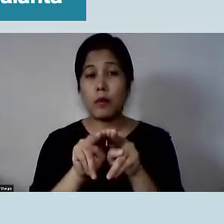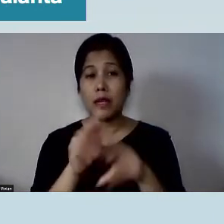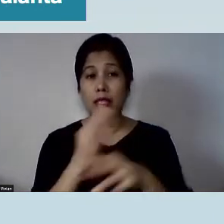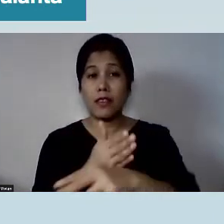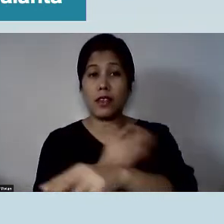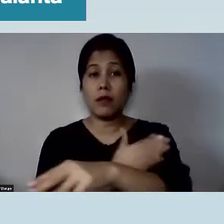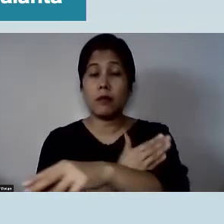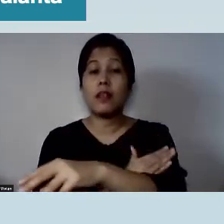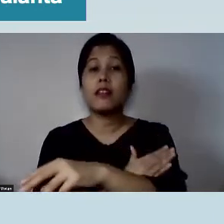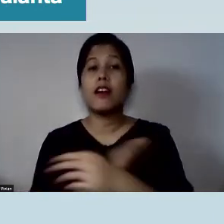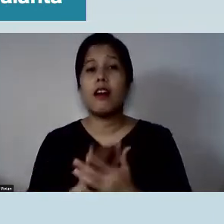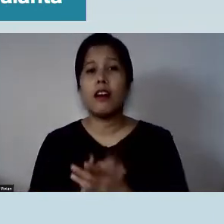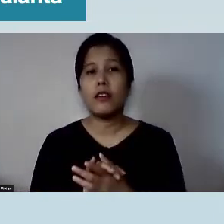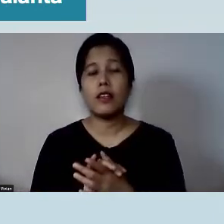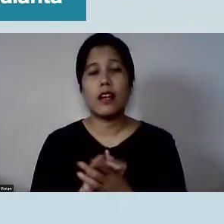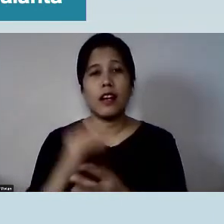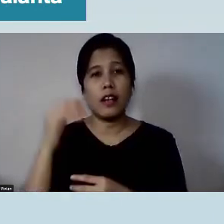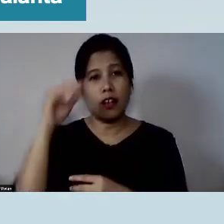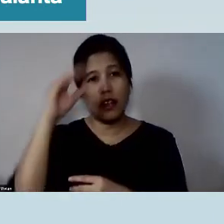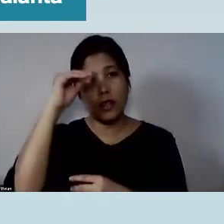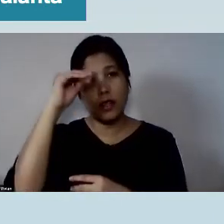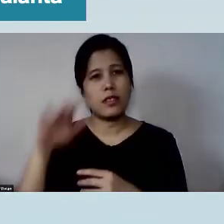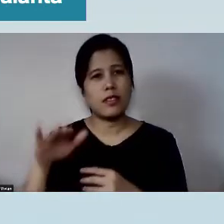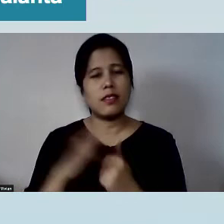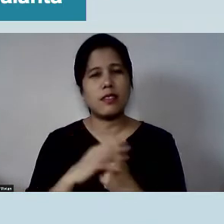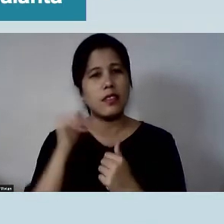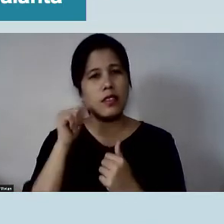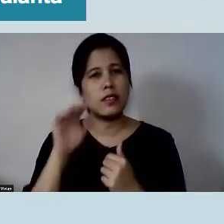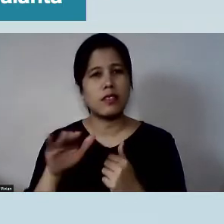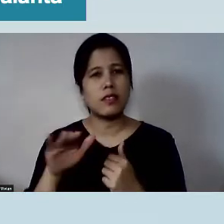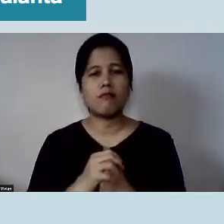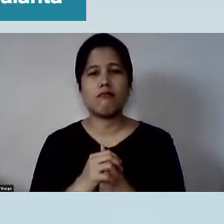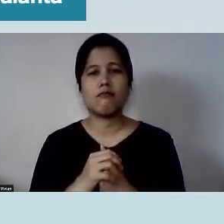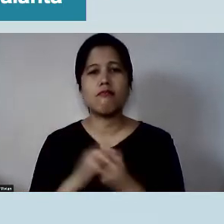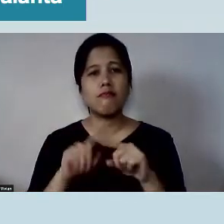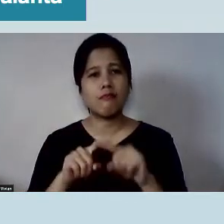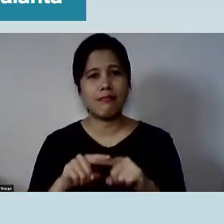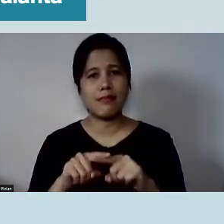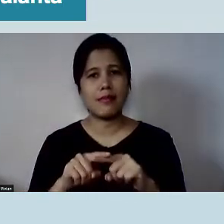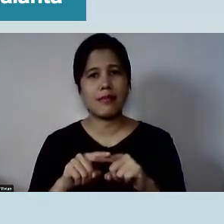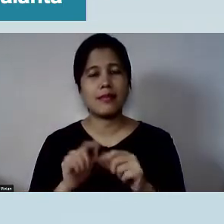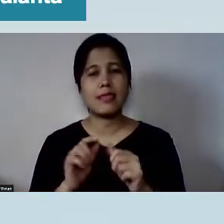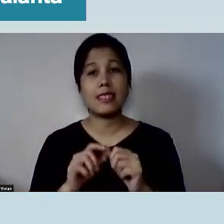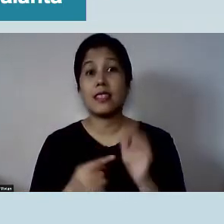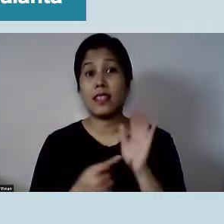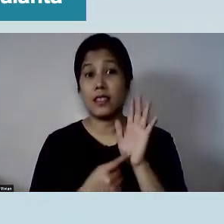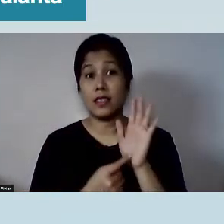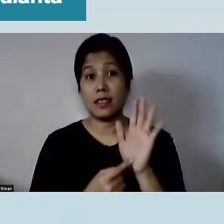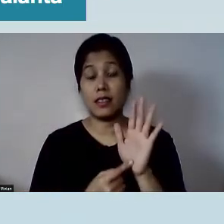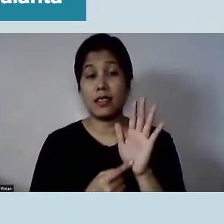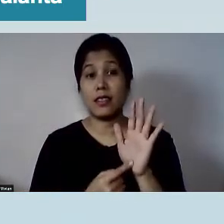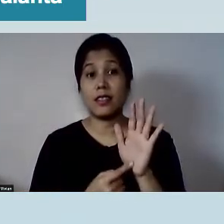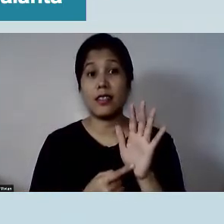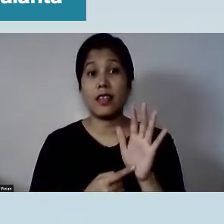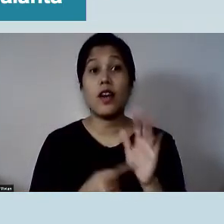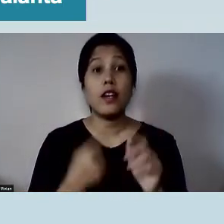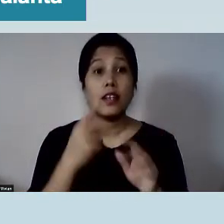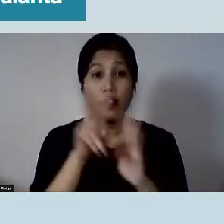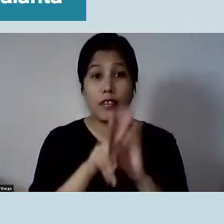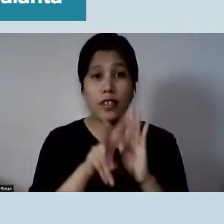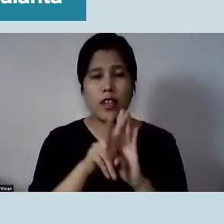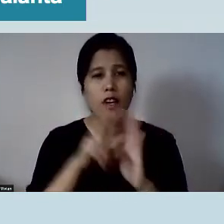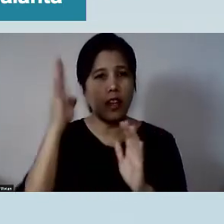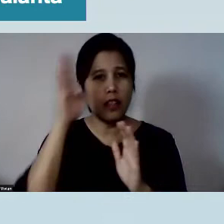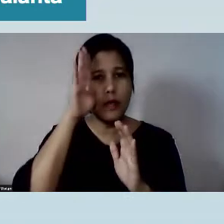child's brain is gained through experiences with real people and objects. As seen in the first video I showed, the brains of very